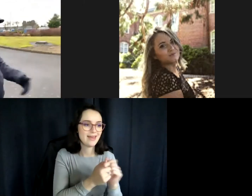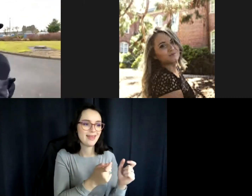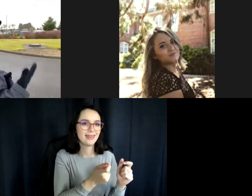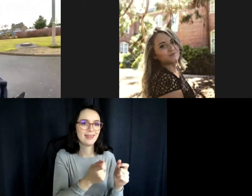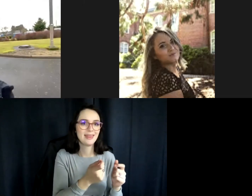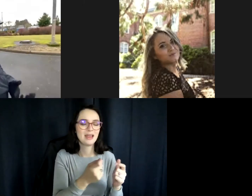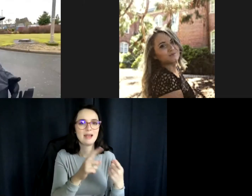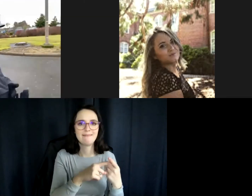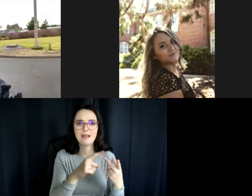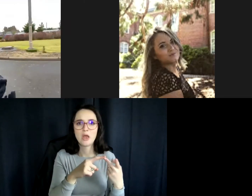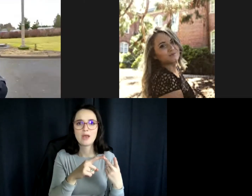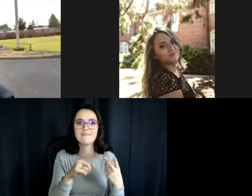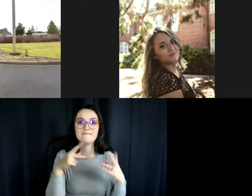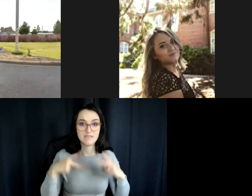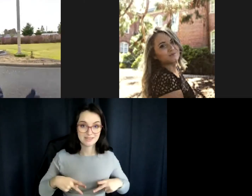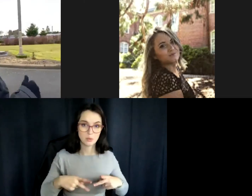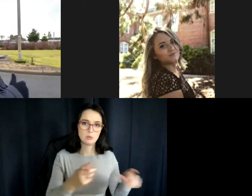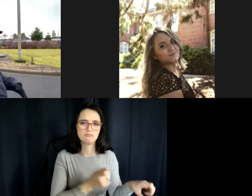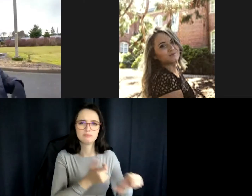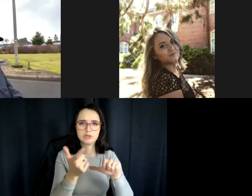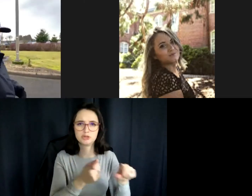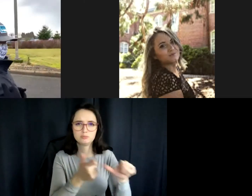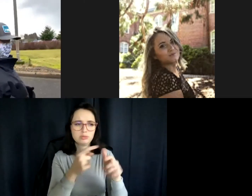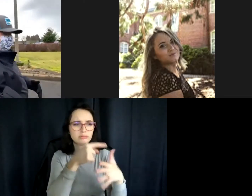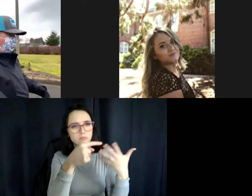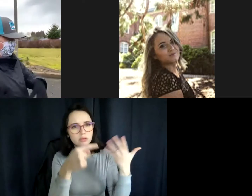doing. Okay.